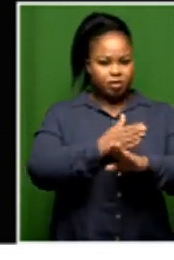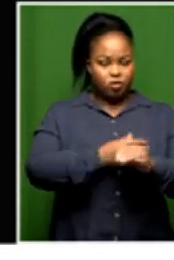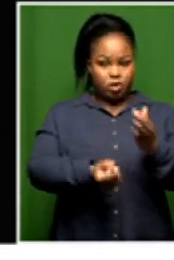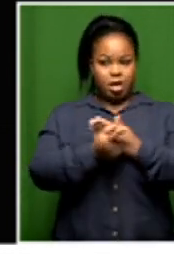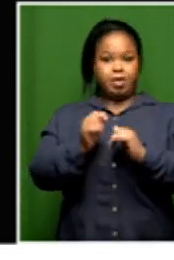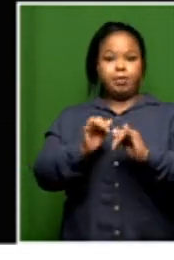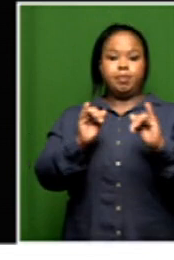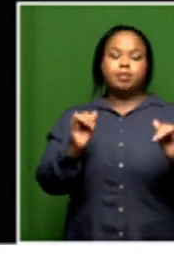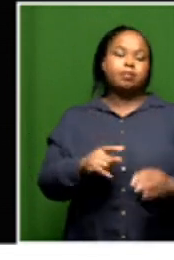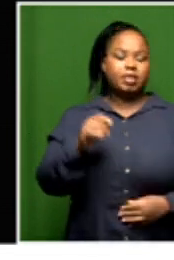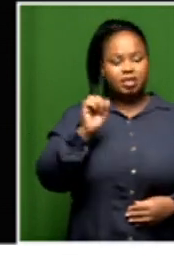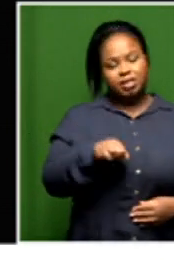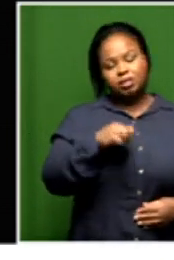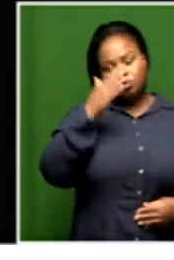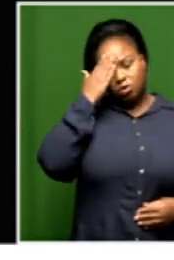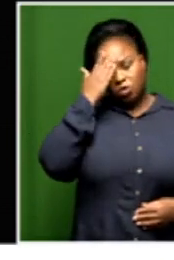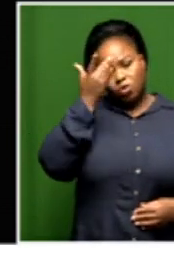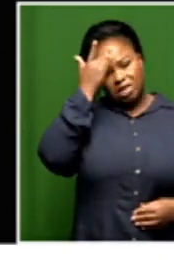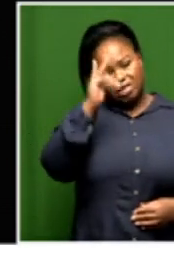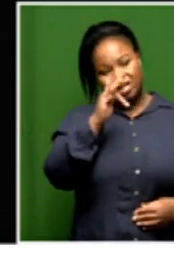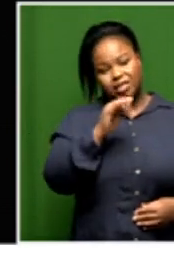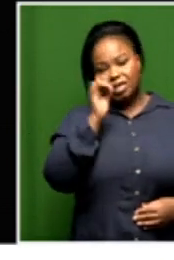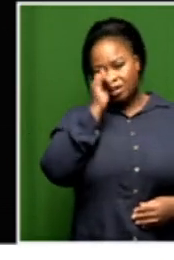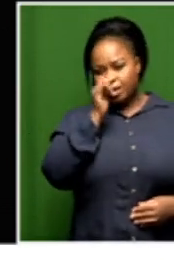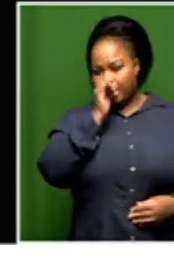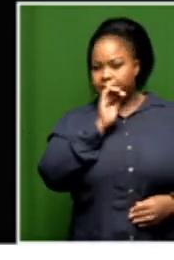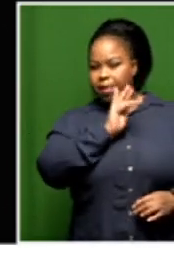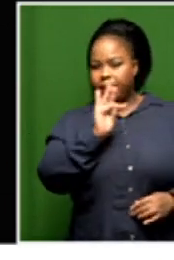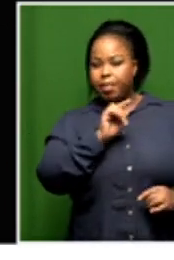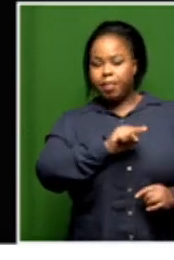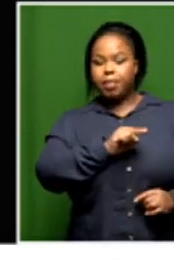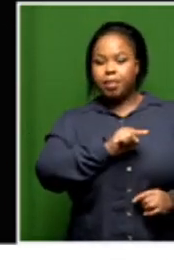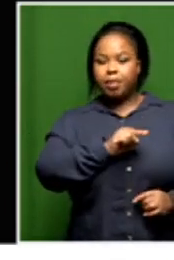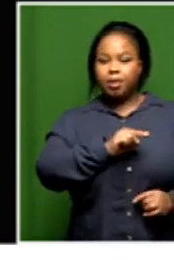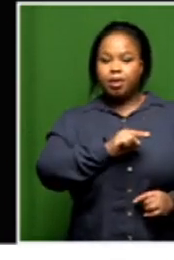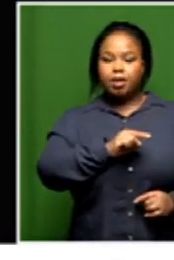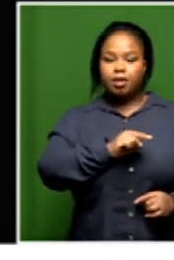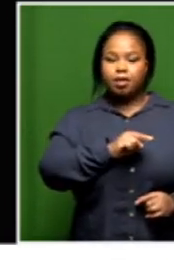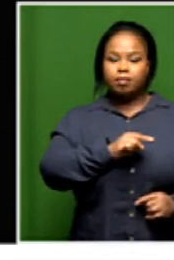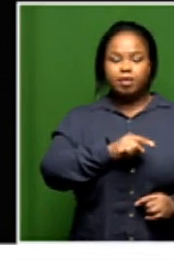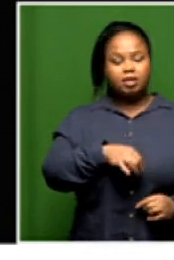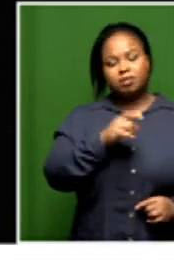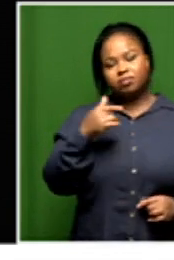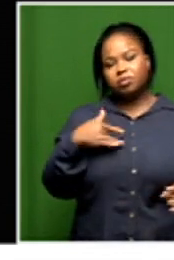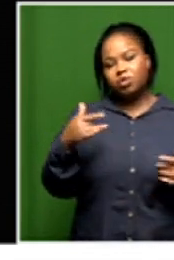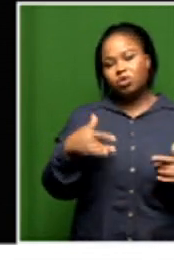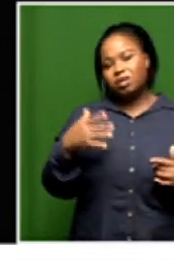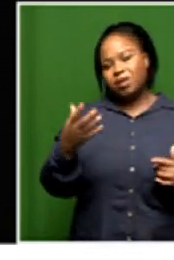besides the fact that there was no intelligence, that even if there was intelligence, I'm